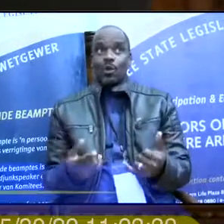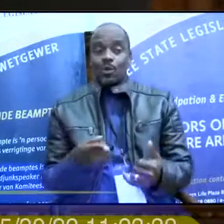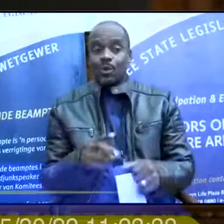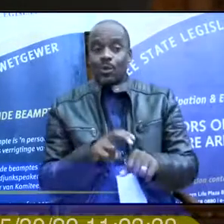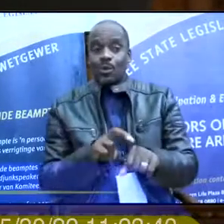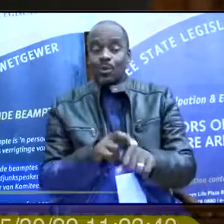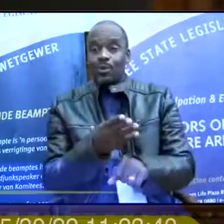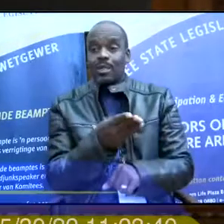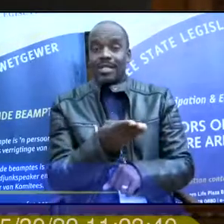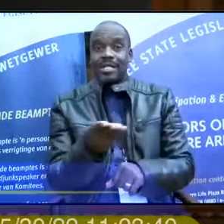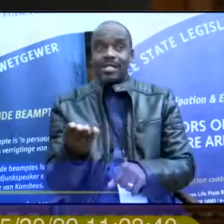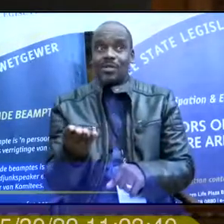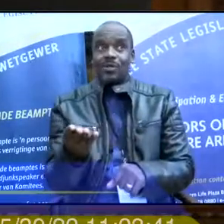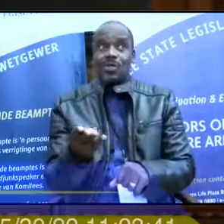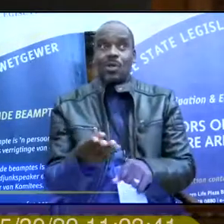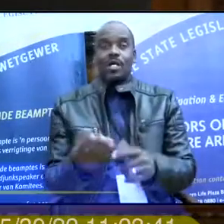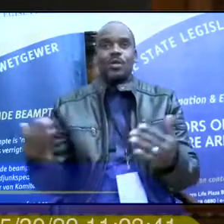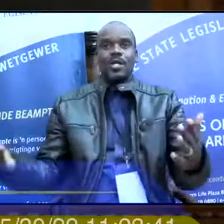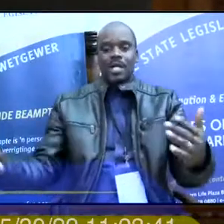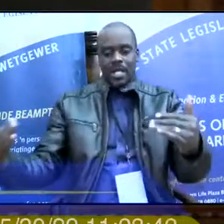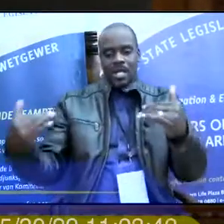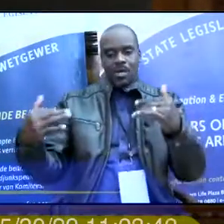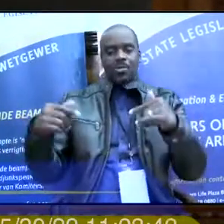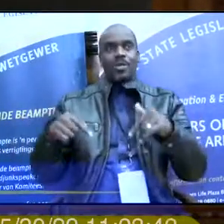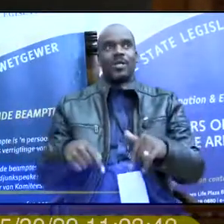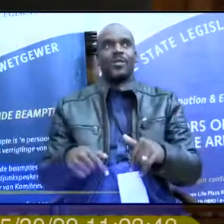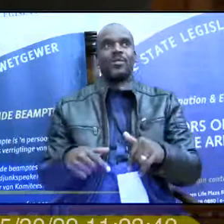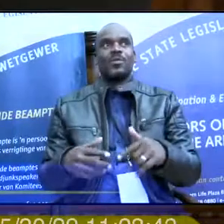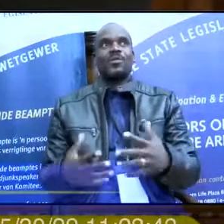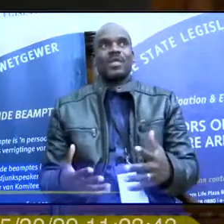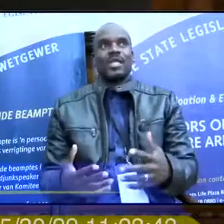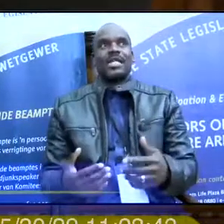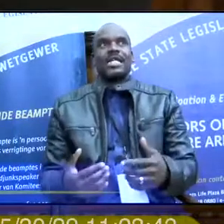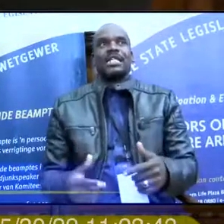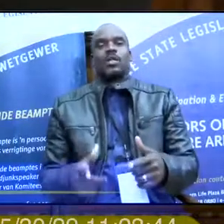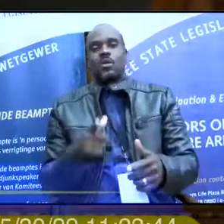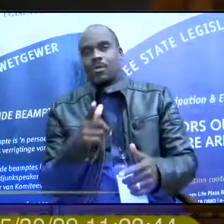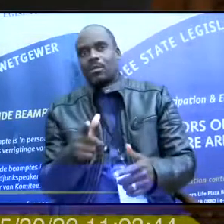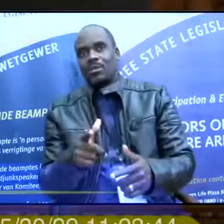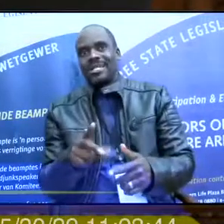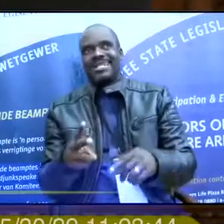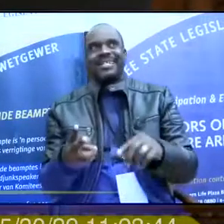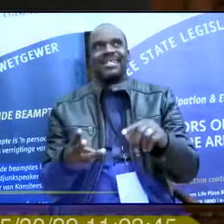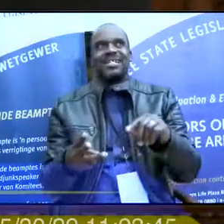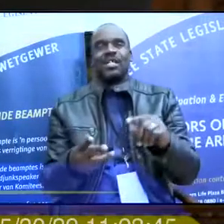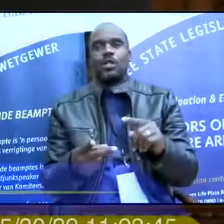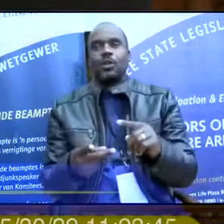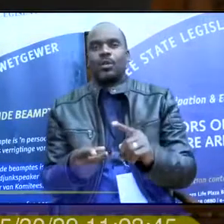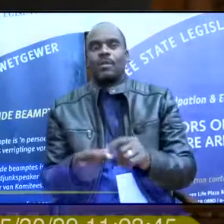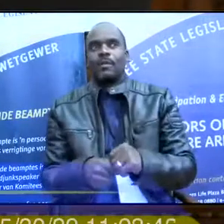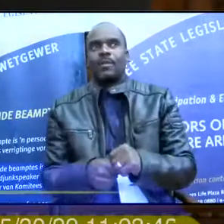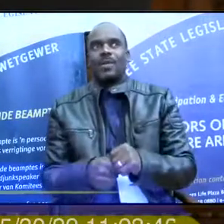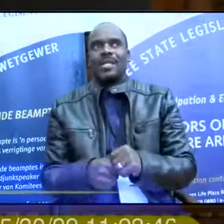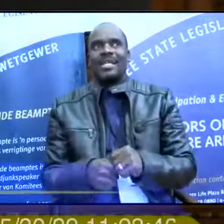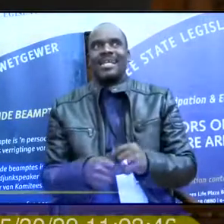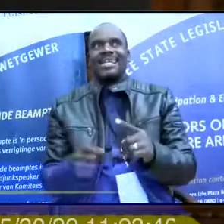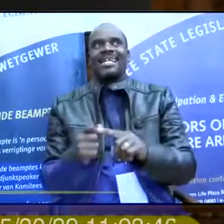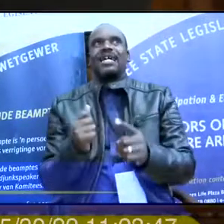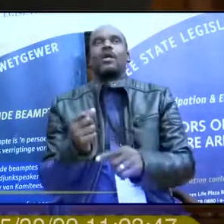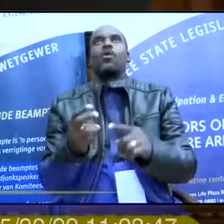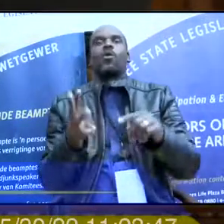i said as a government create this conducive environment but what are those drivers to create that environment firstly it's